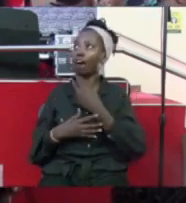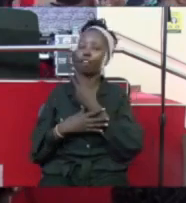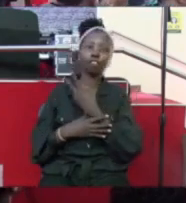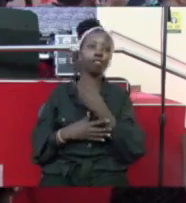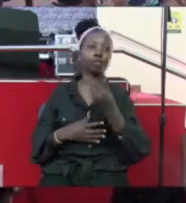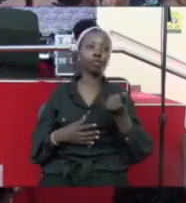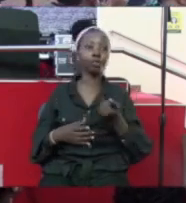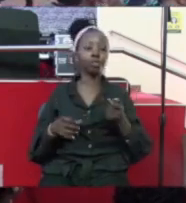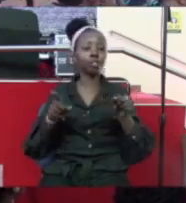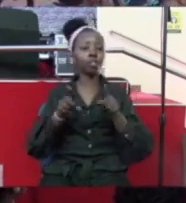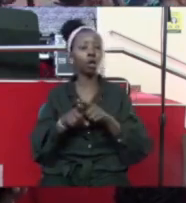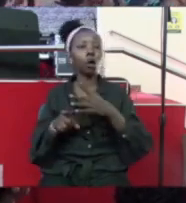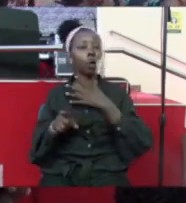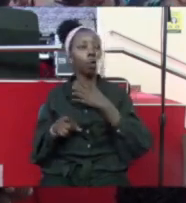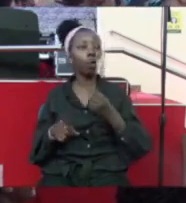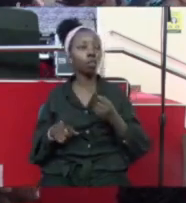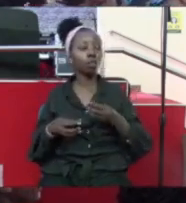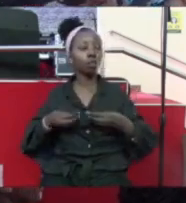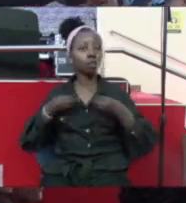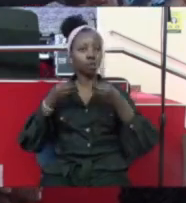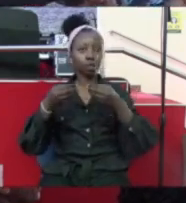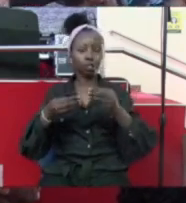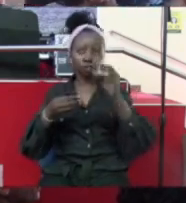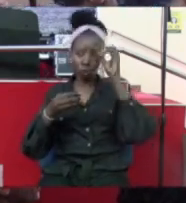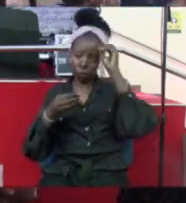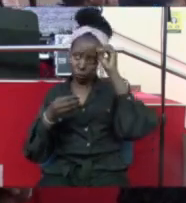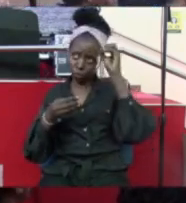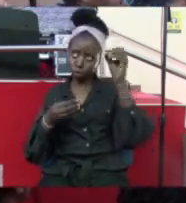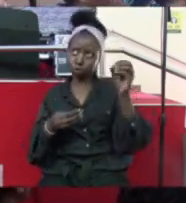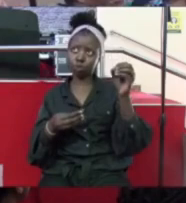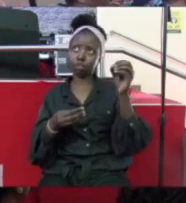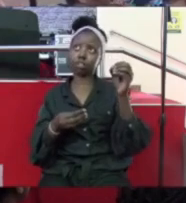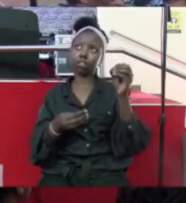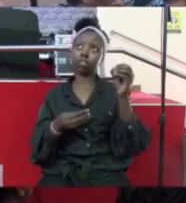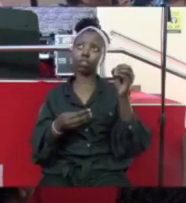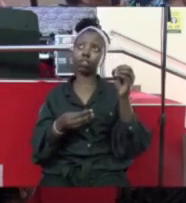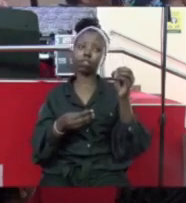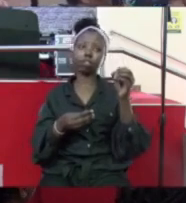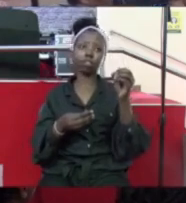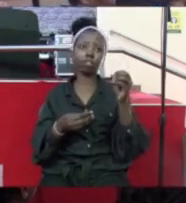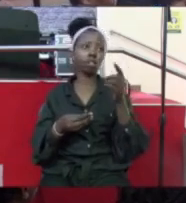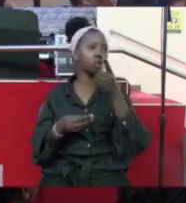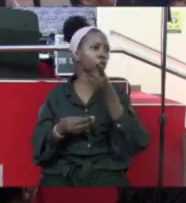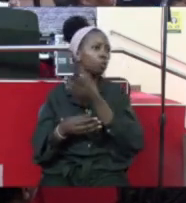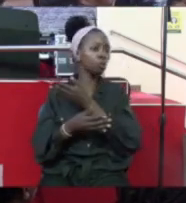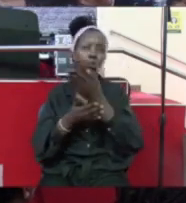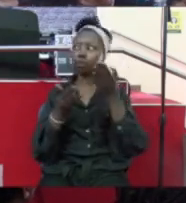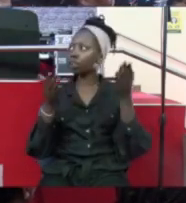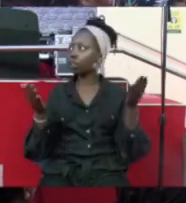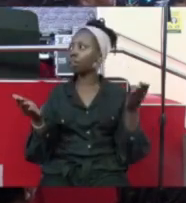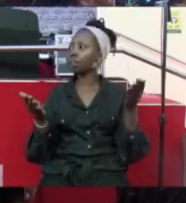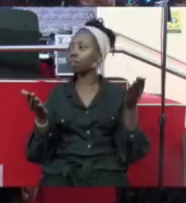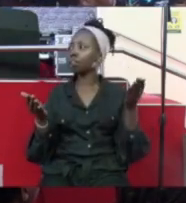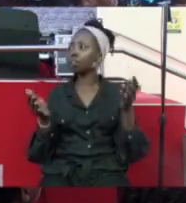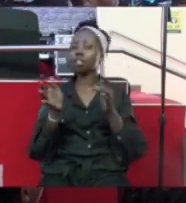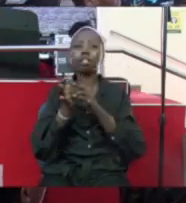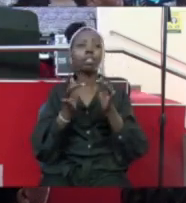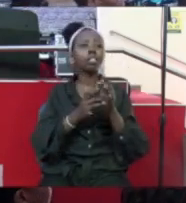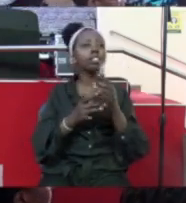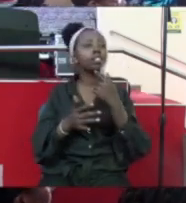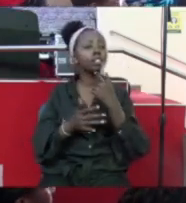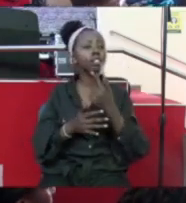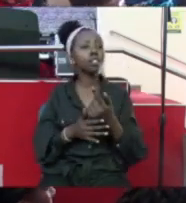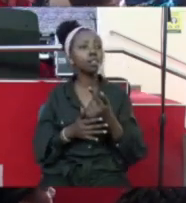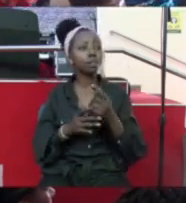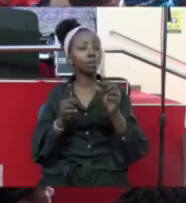here. I would like to give you this opportunity. Are you there? Jesus says, the word of